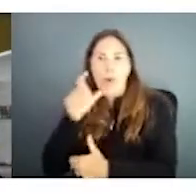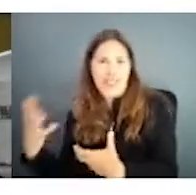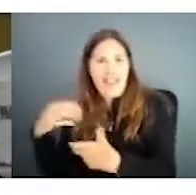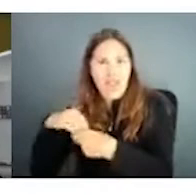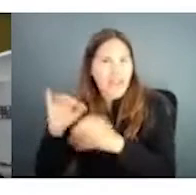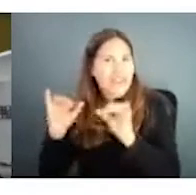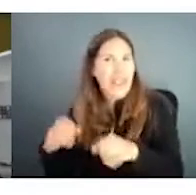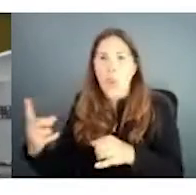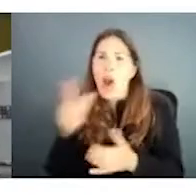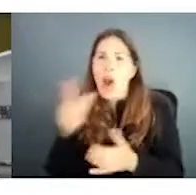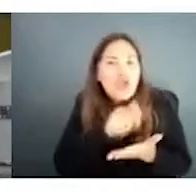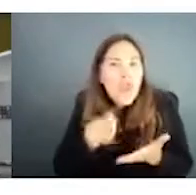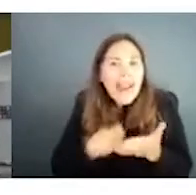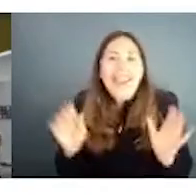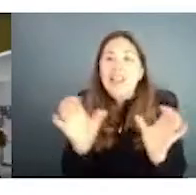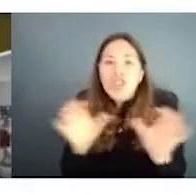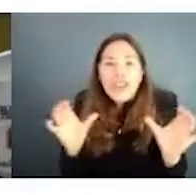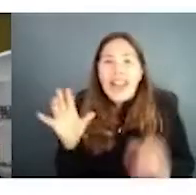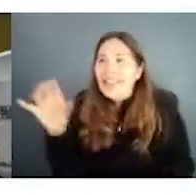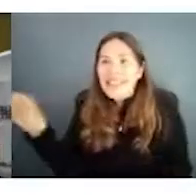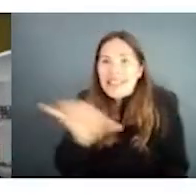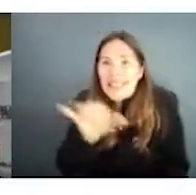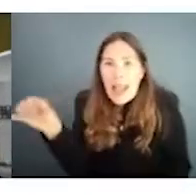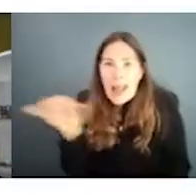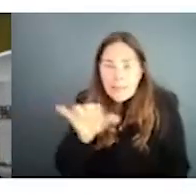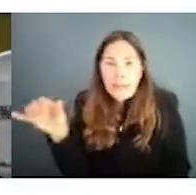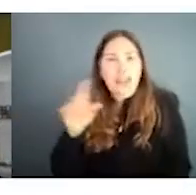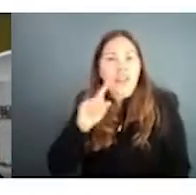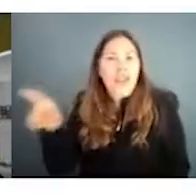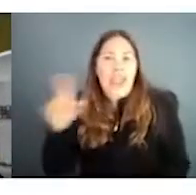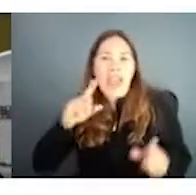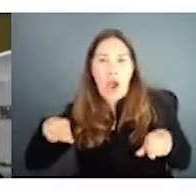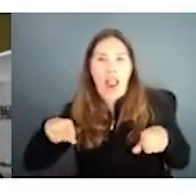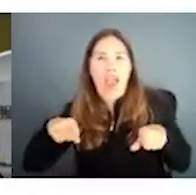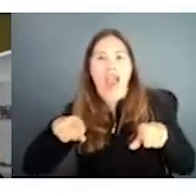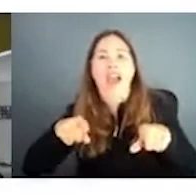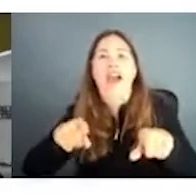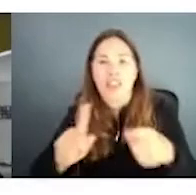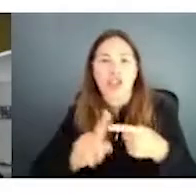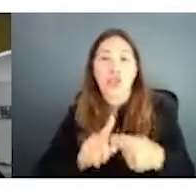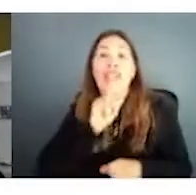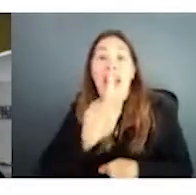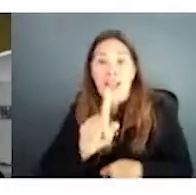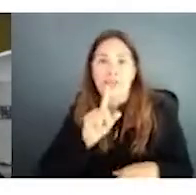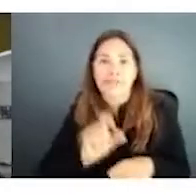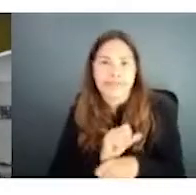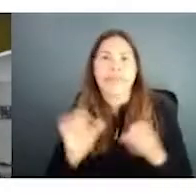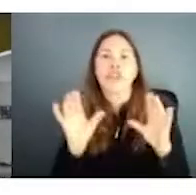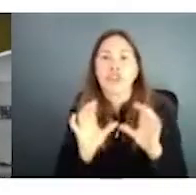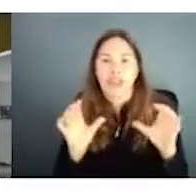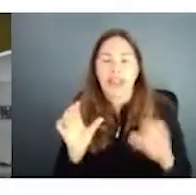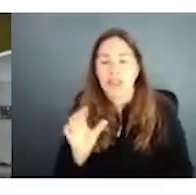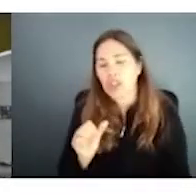one writing the certification. So they're very, very well aligned to the actual certifications.